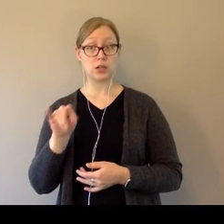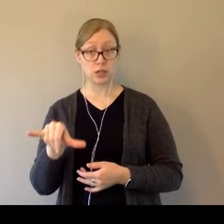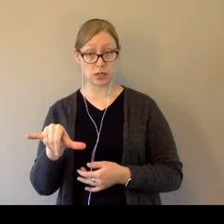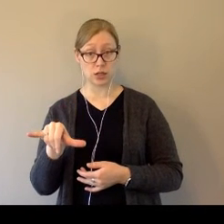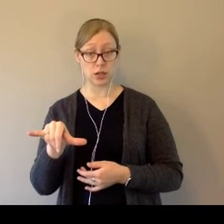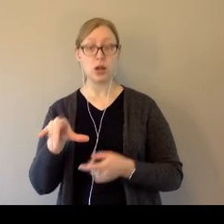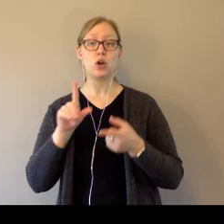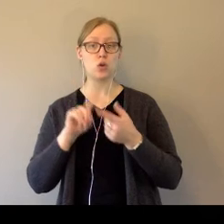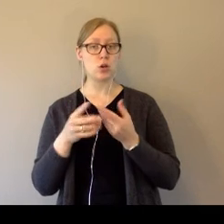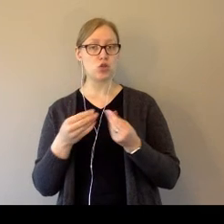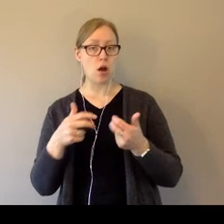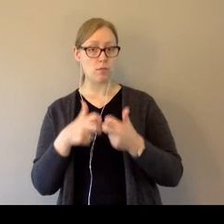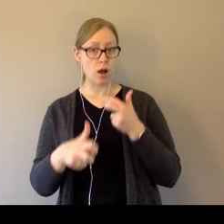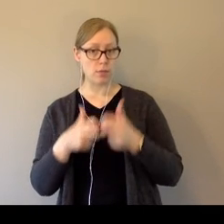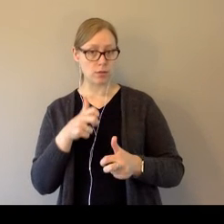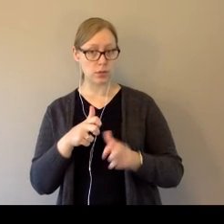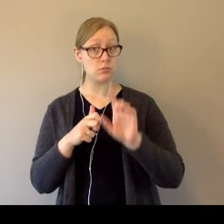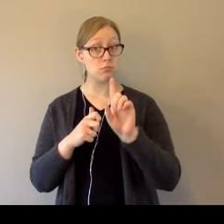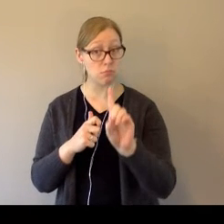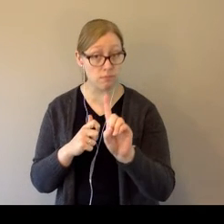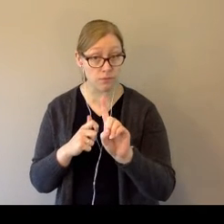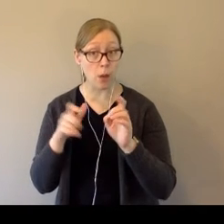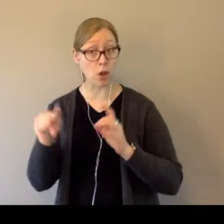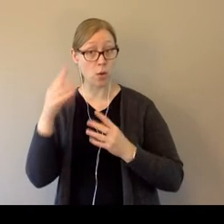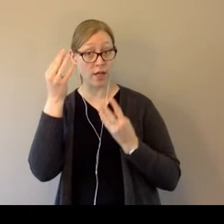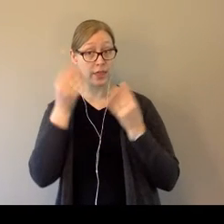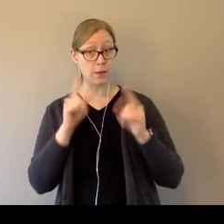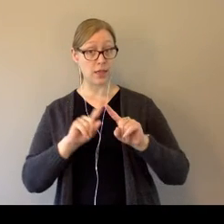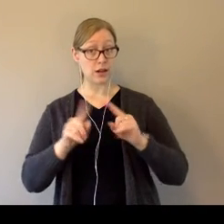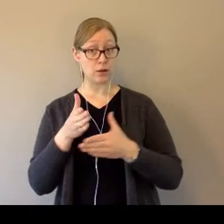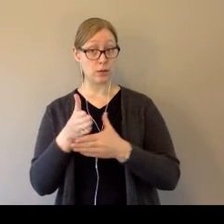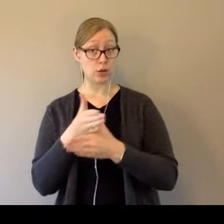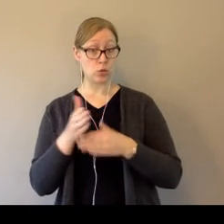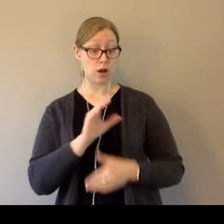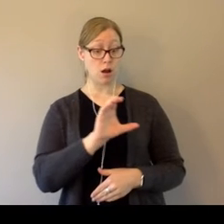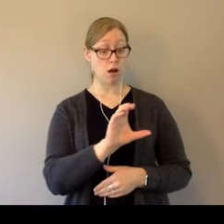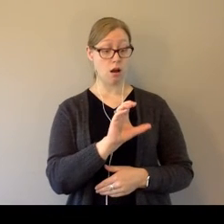between congruent figures and figures that are similar.